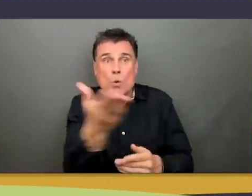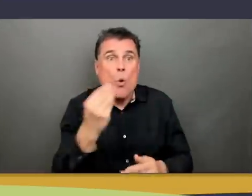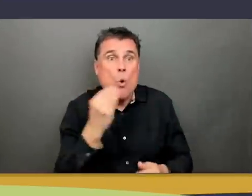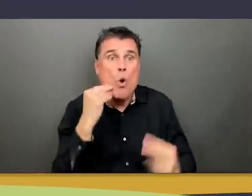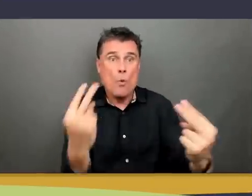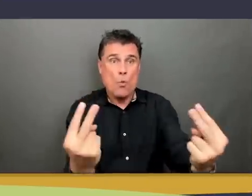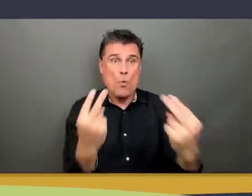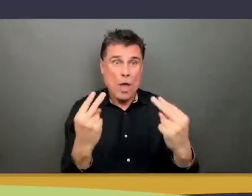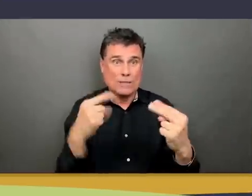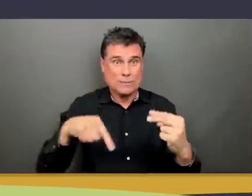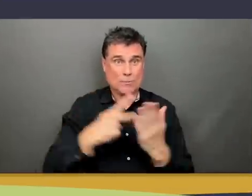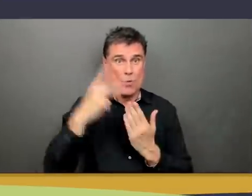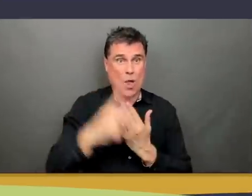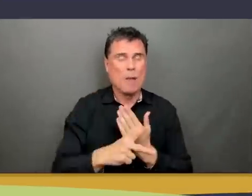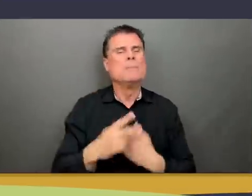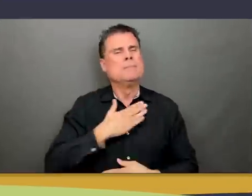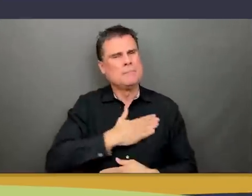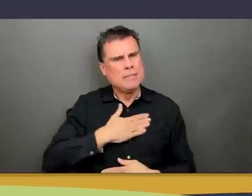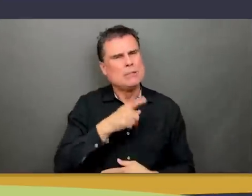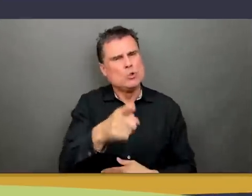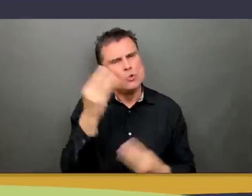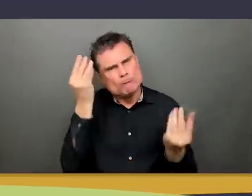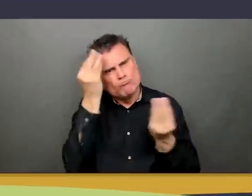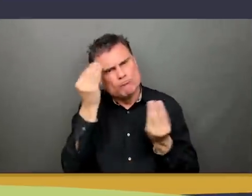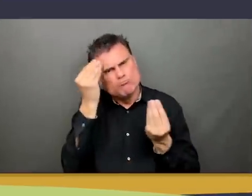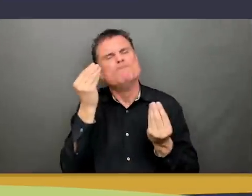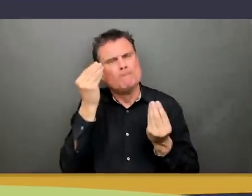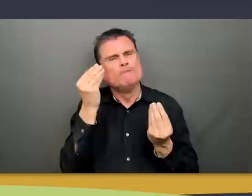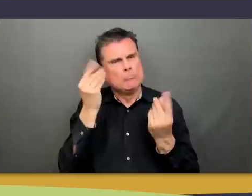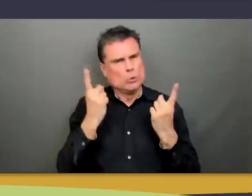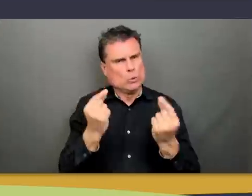educating yourself or others,